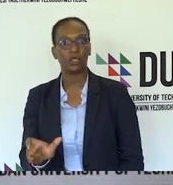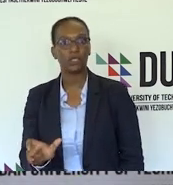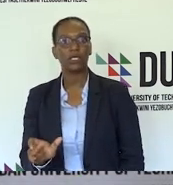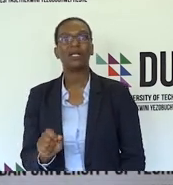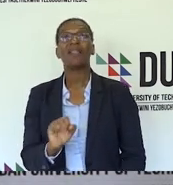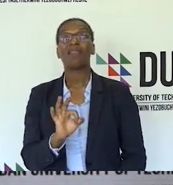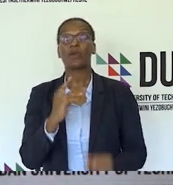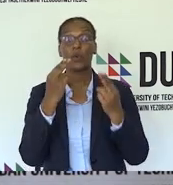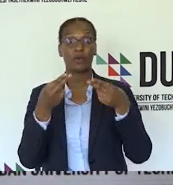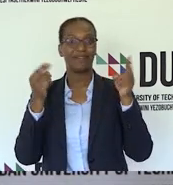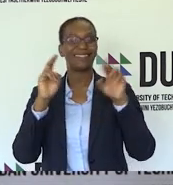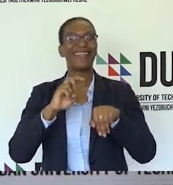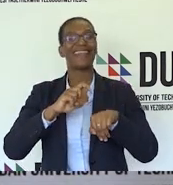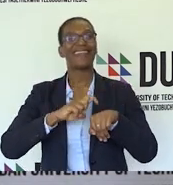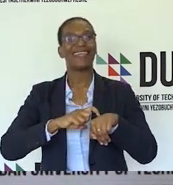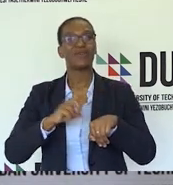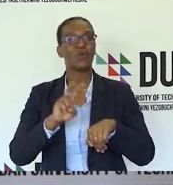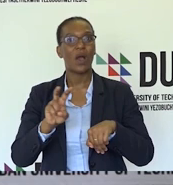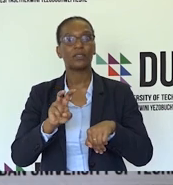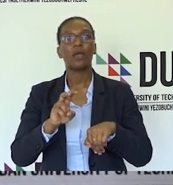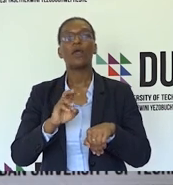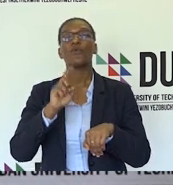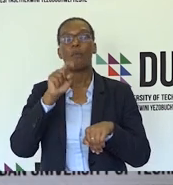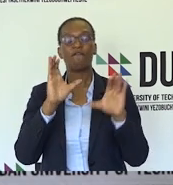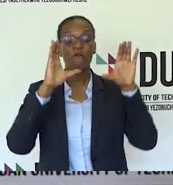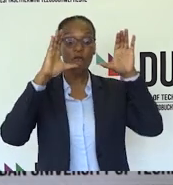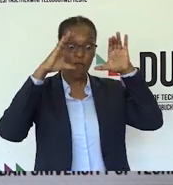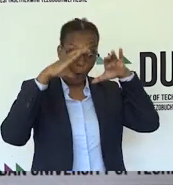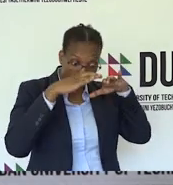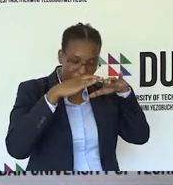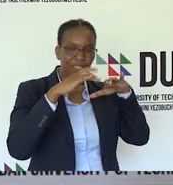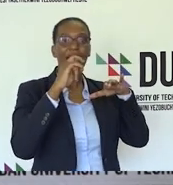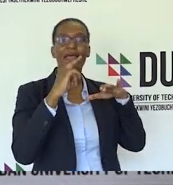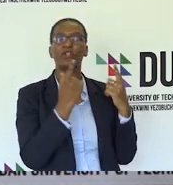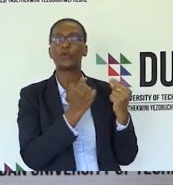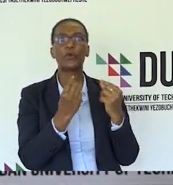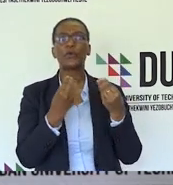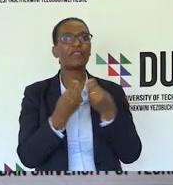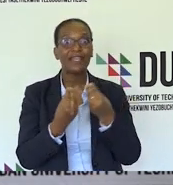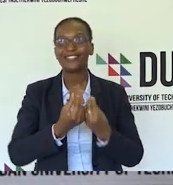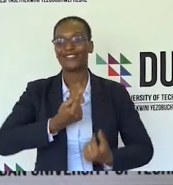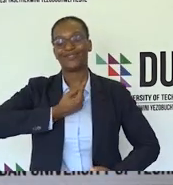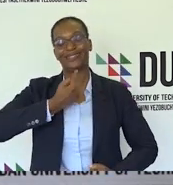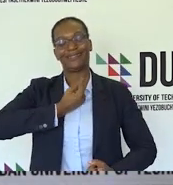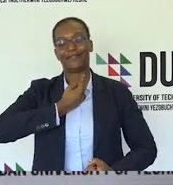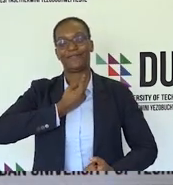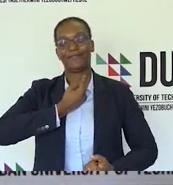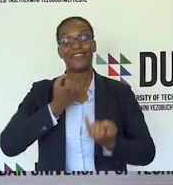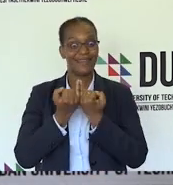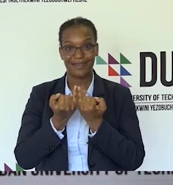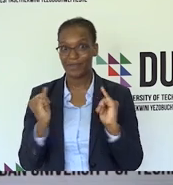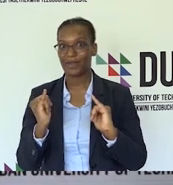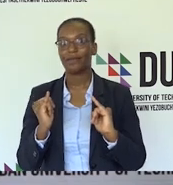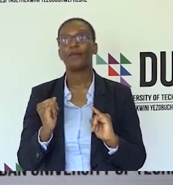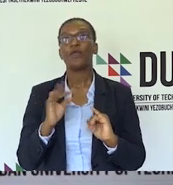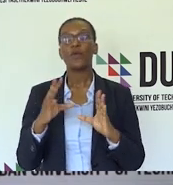university requires a great measure of initiative, of independence in the work you do. You've